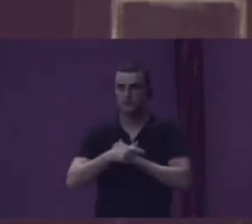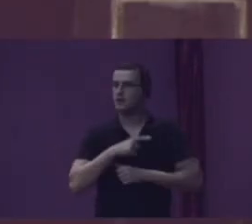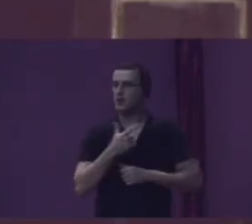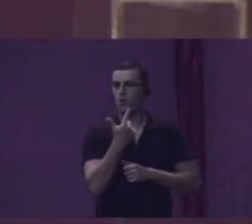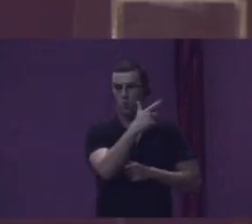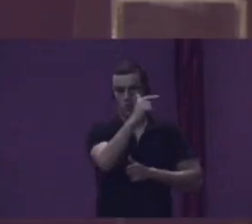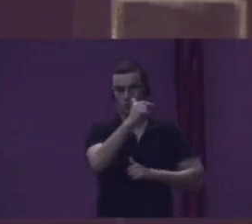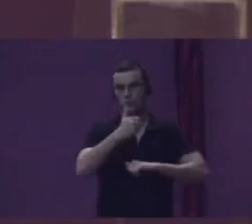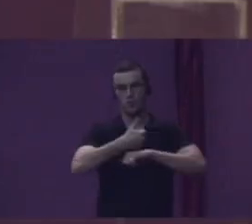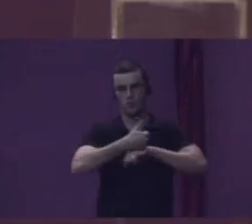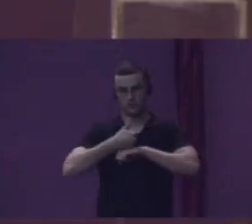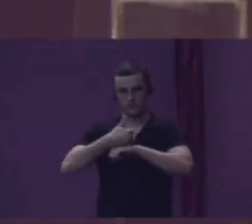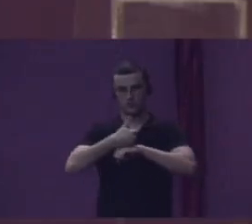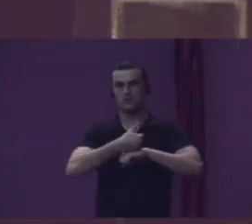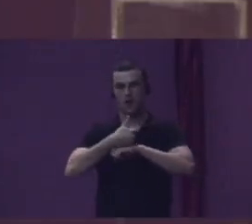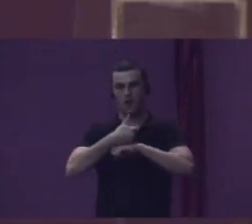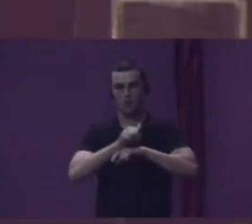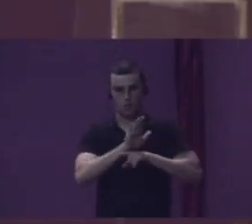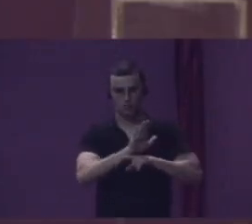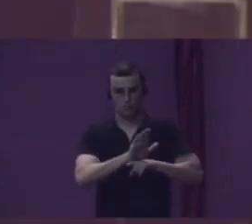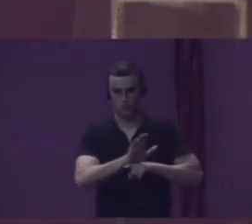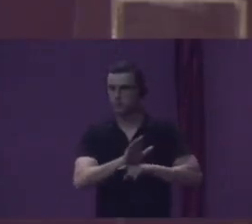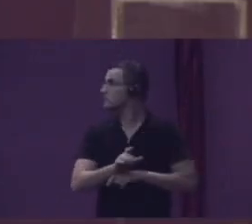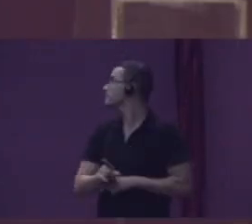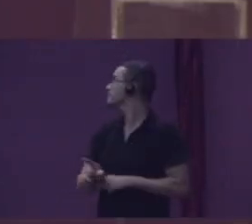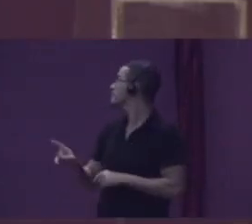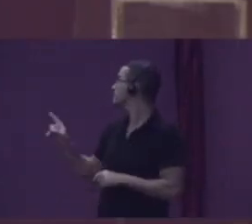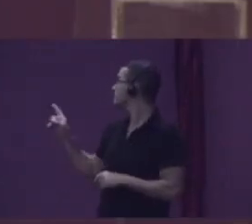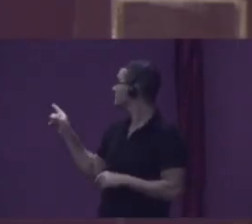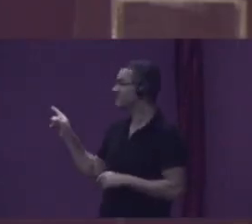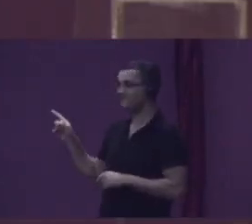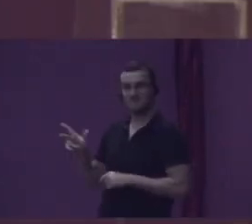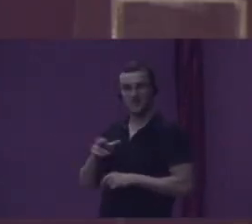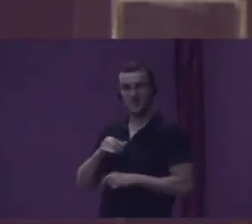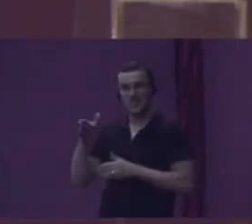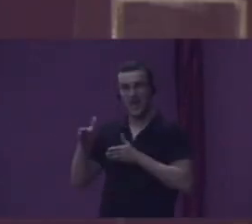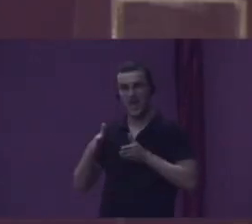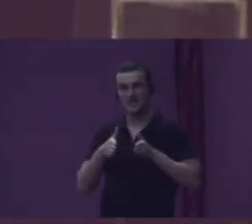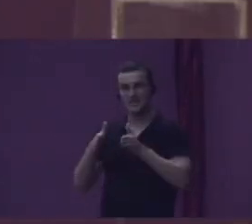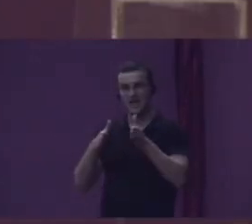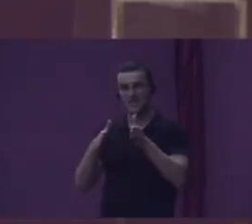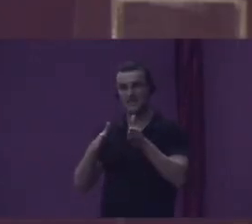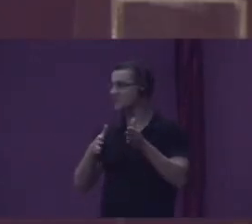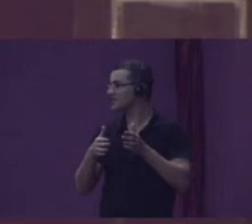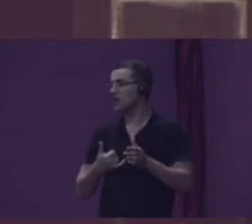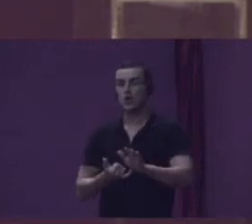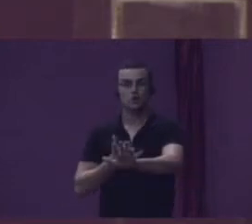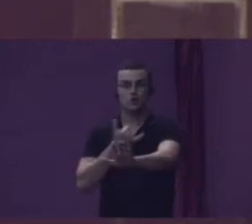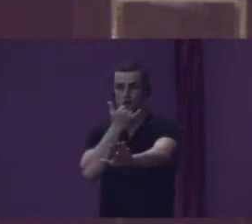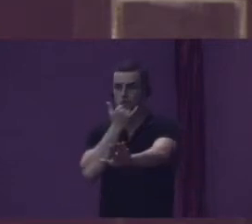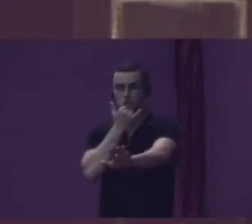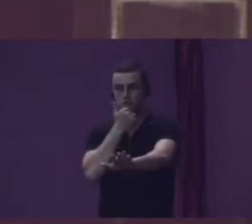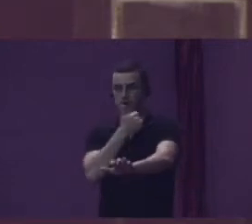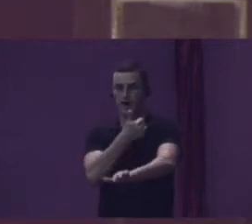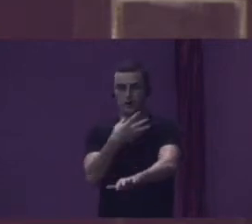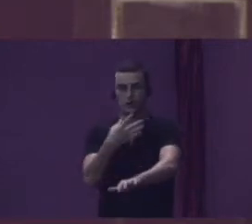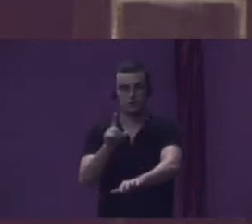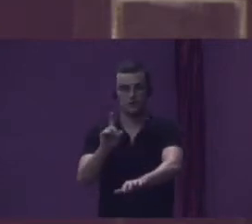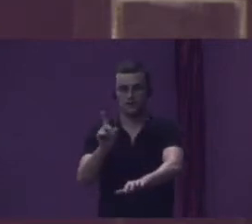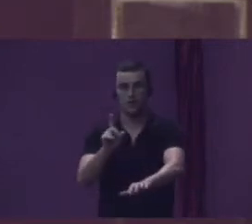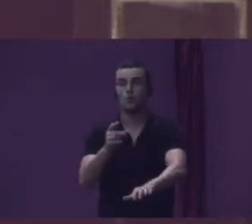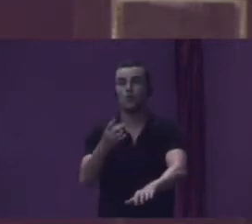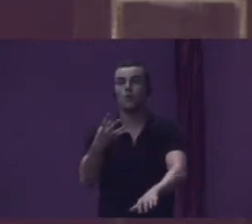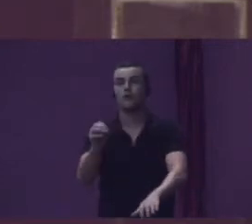And that's the road. That's the perhaps 40 minutes walking that she would take to get from her home to the place where